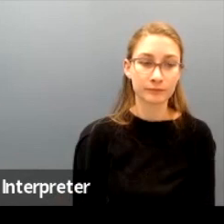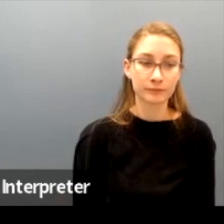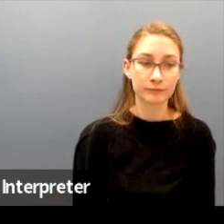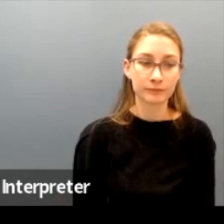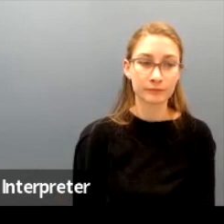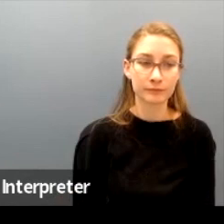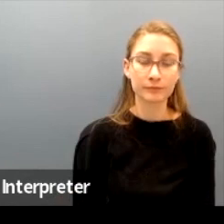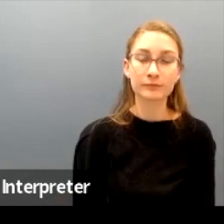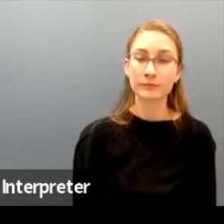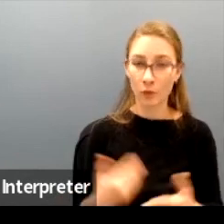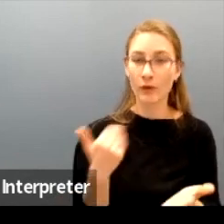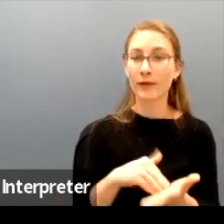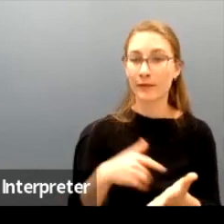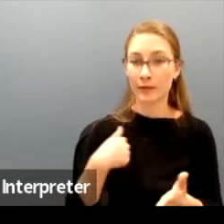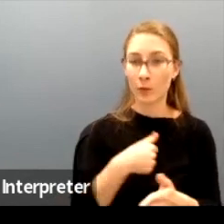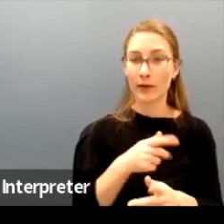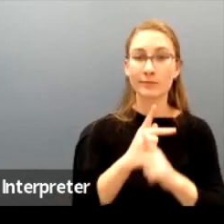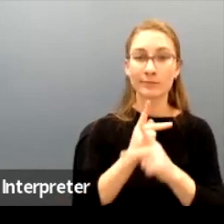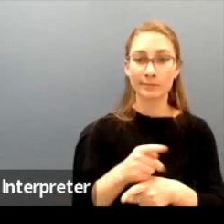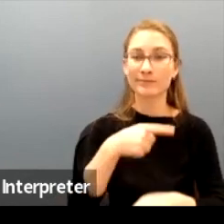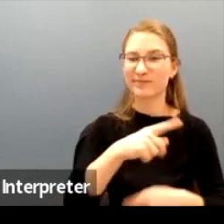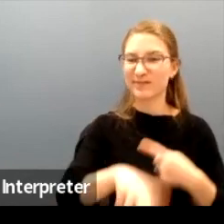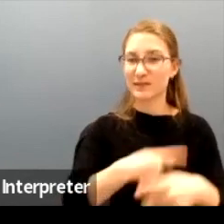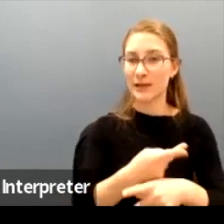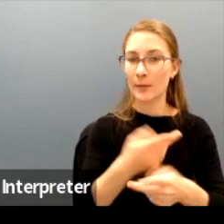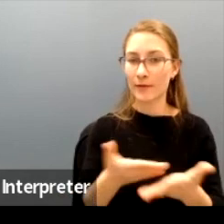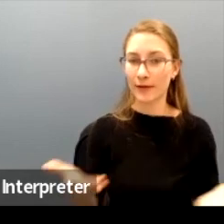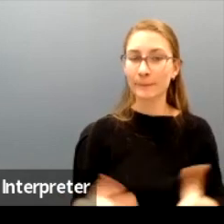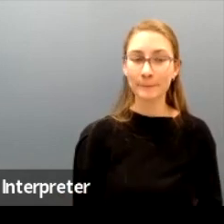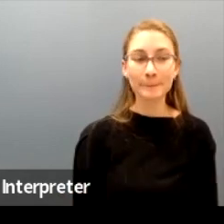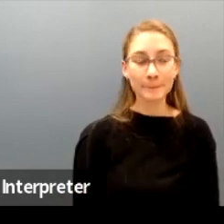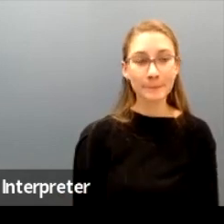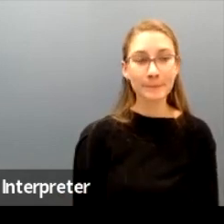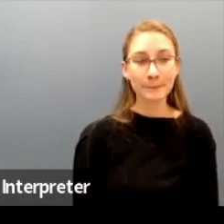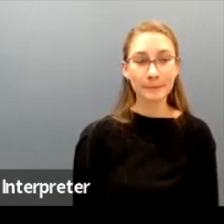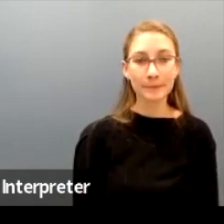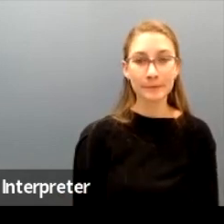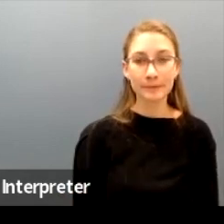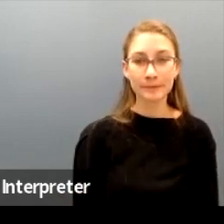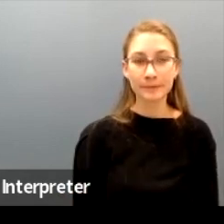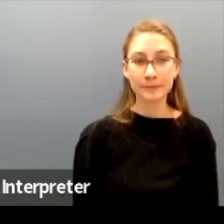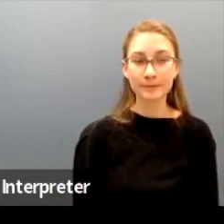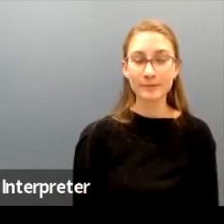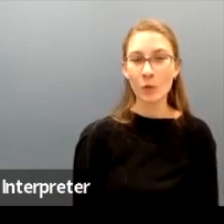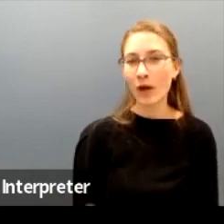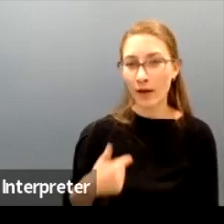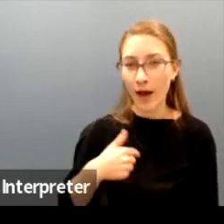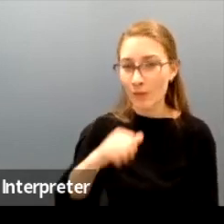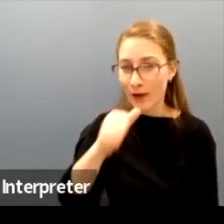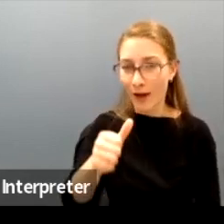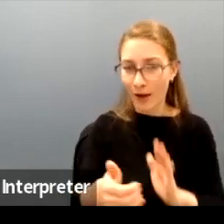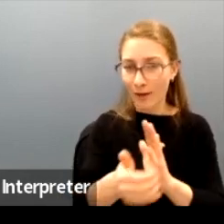they can loan out these items so they can test it out themselves. I didn't do a very good job at it, but I promise it's much easier